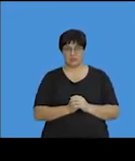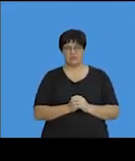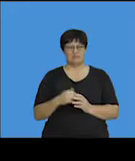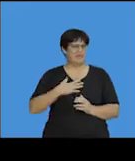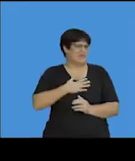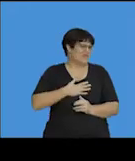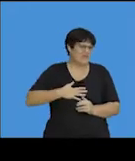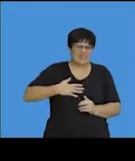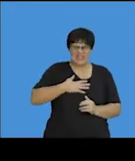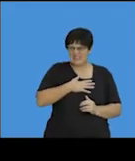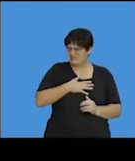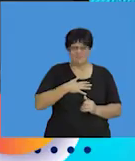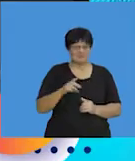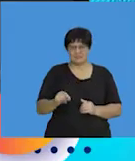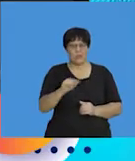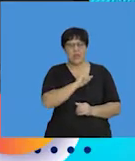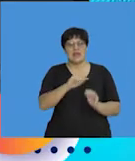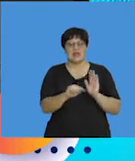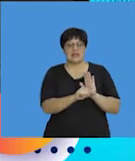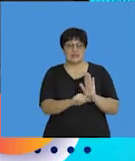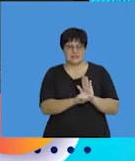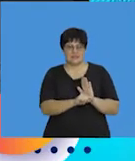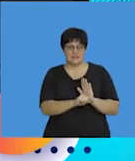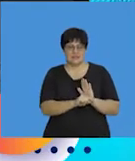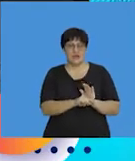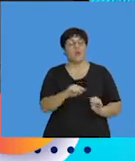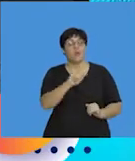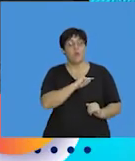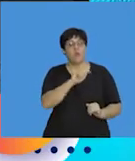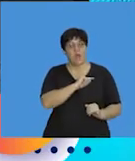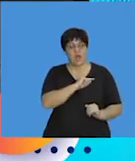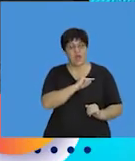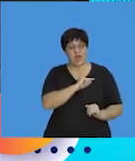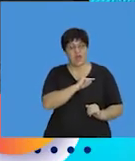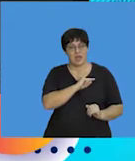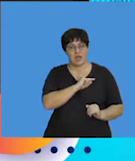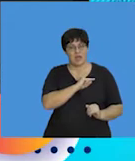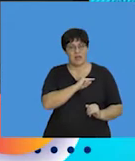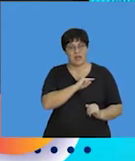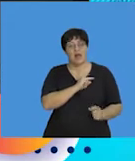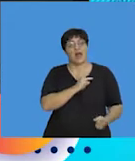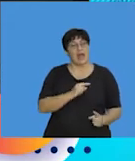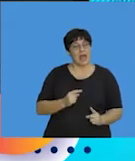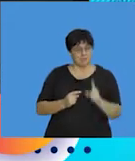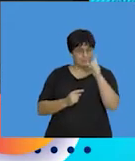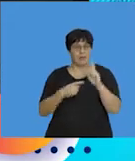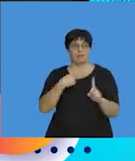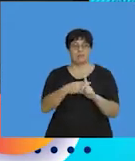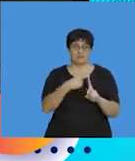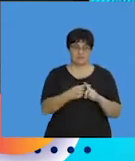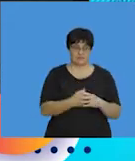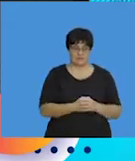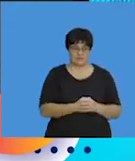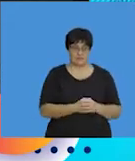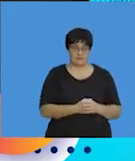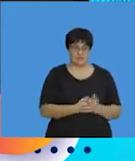It feels funny because you got a negative. It's just because I took up as positive.